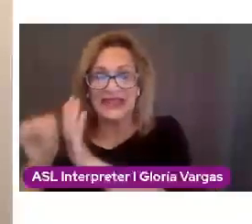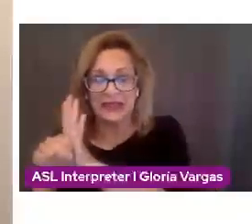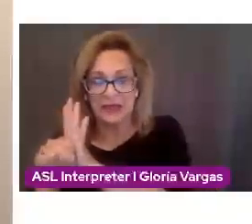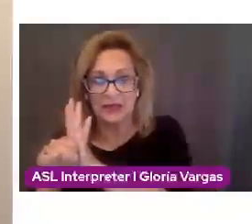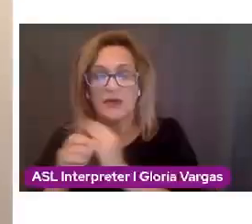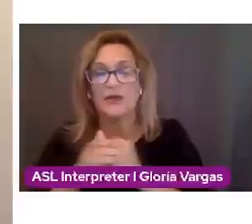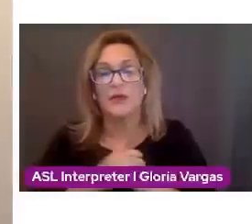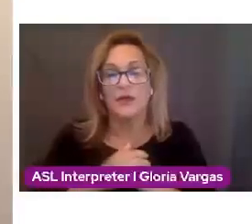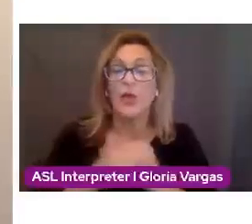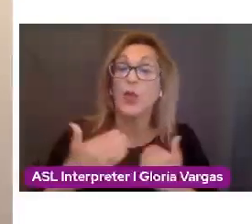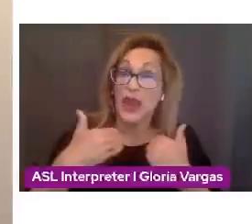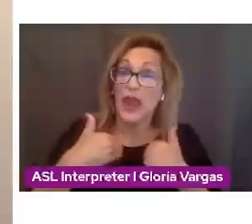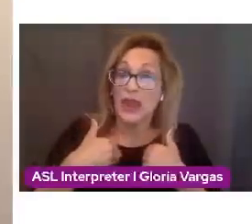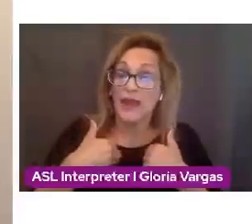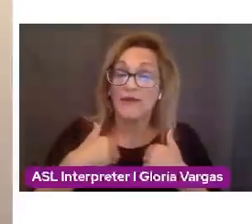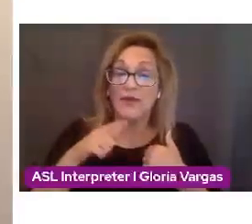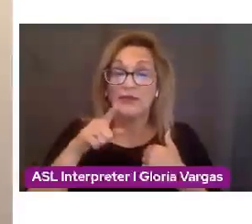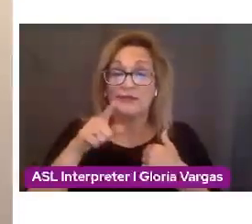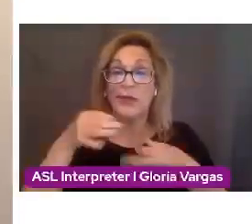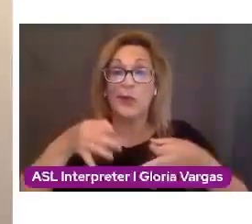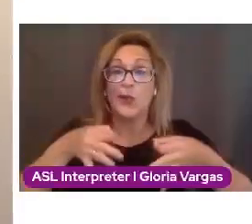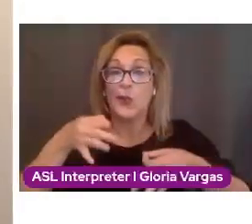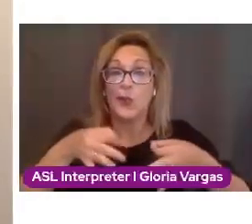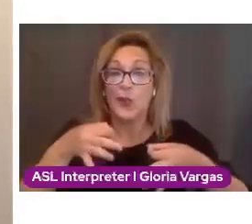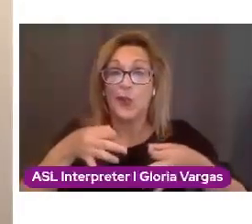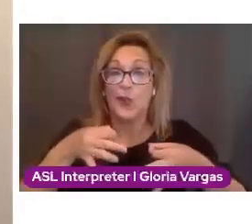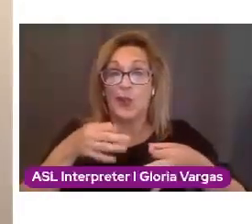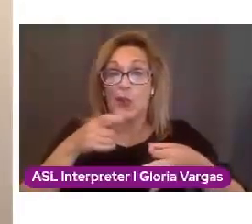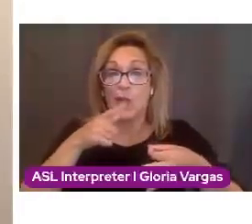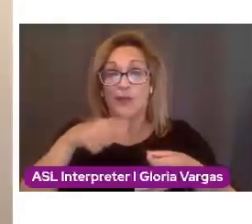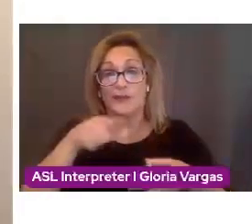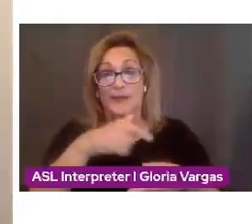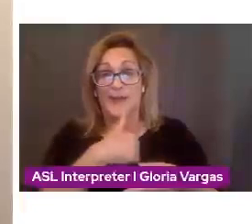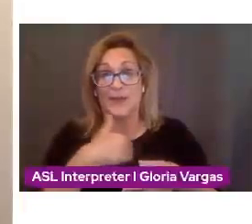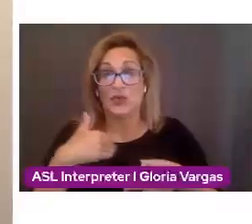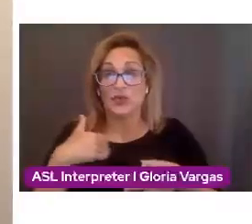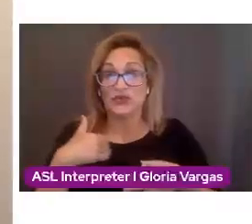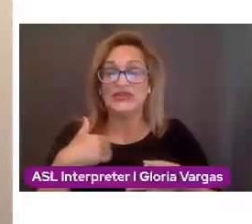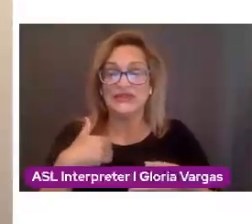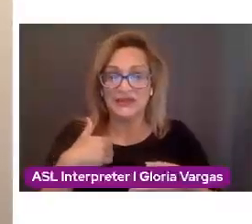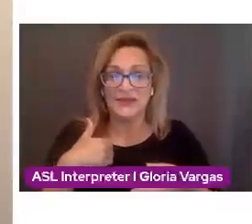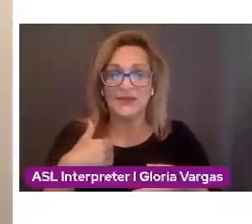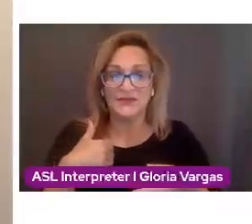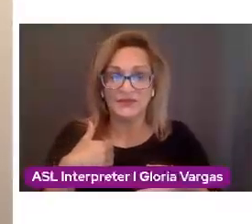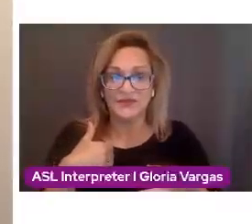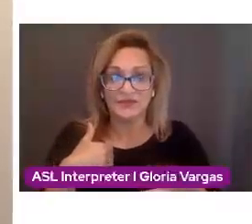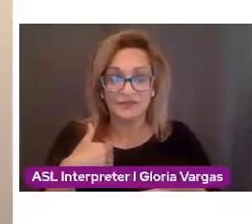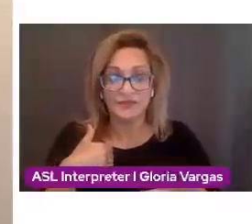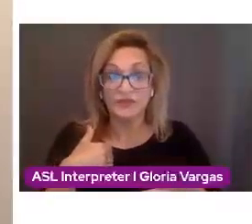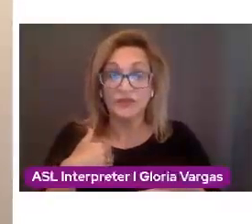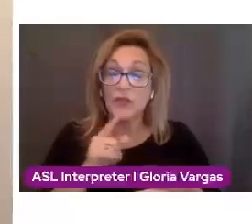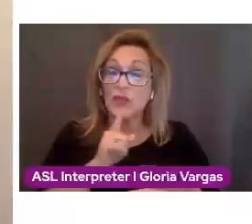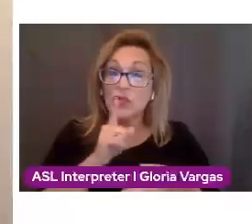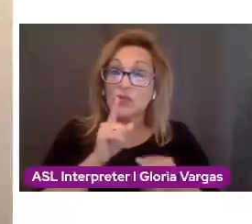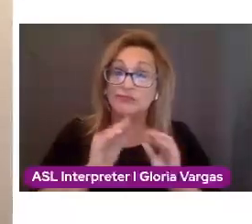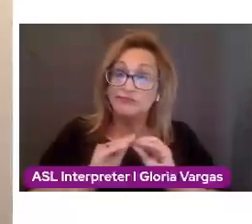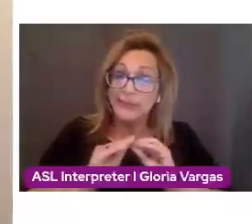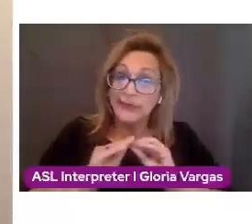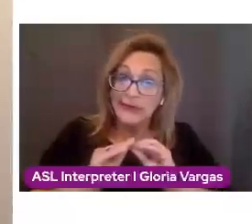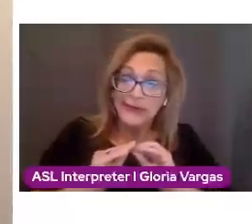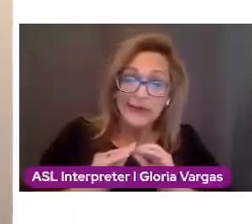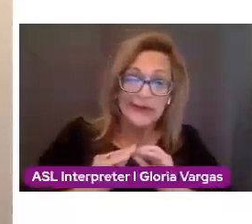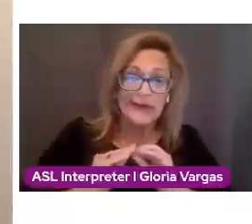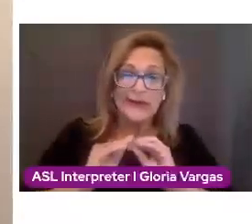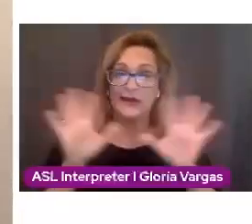who you have several members on the court who very clearly,